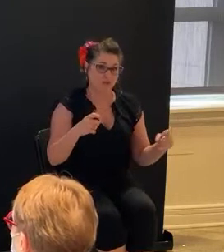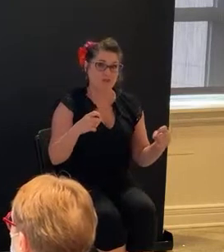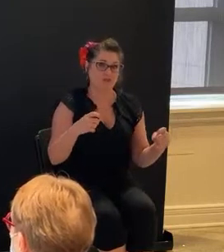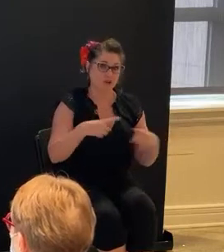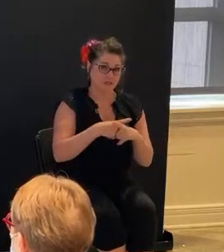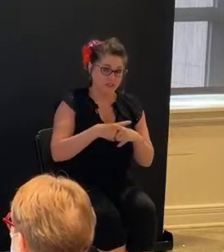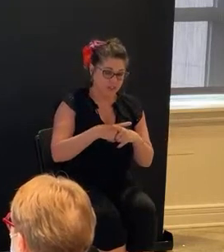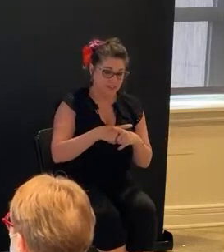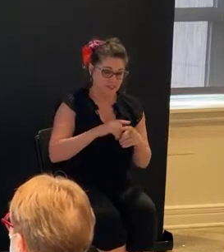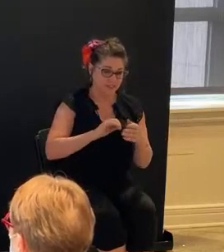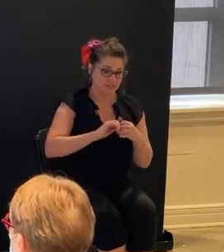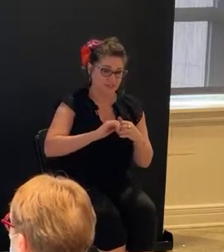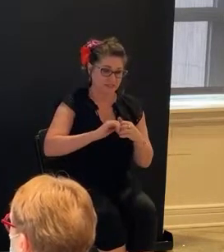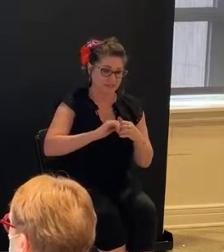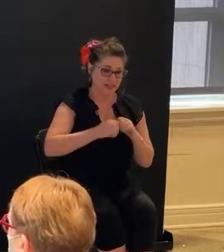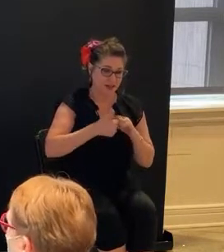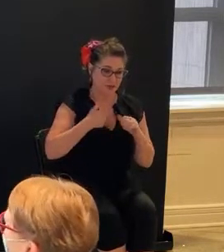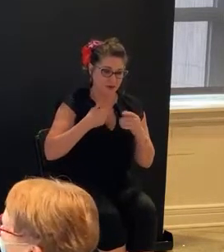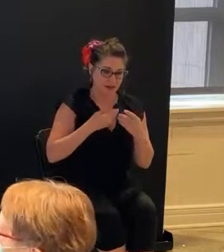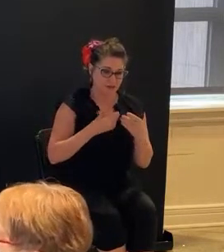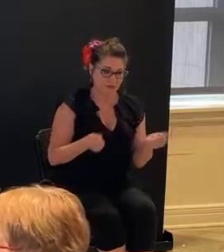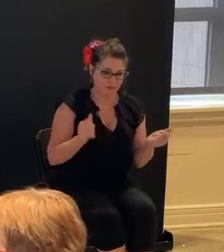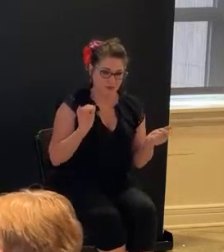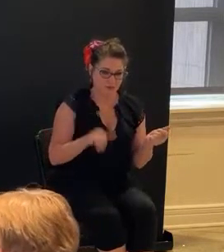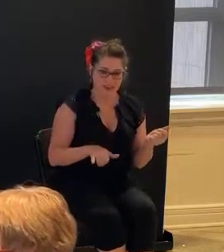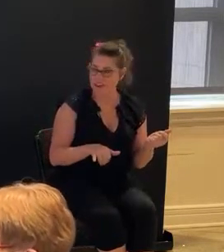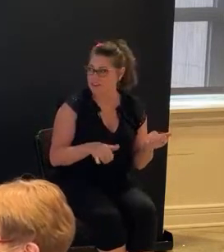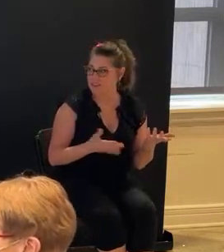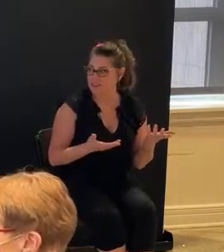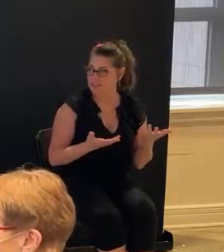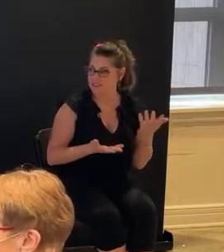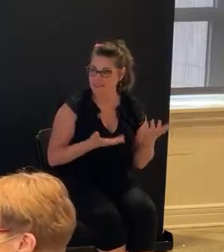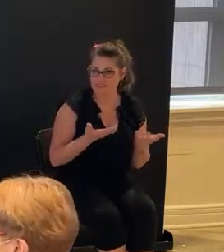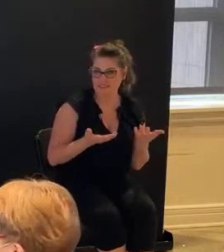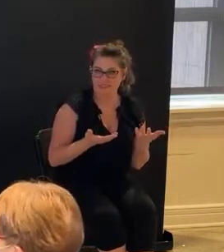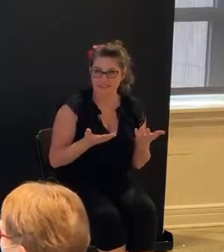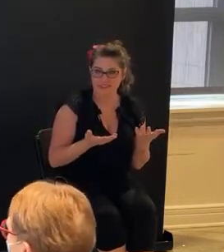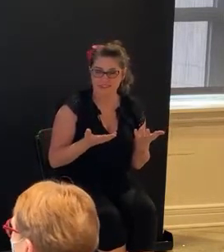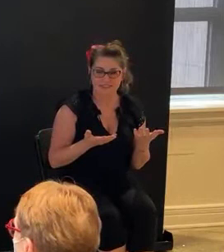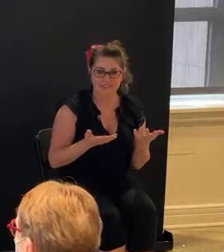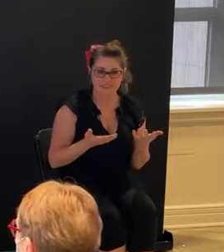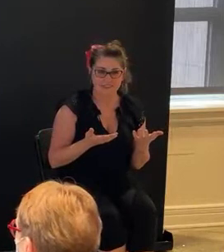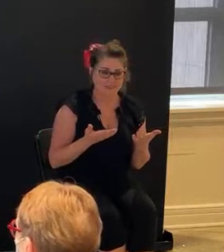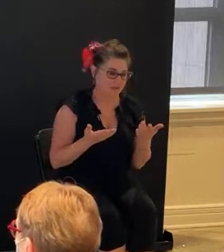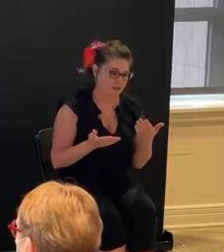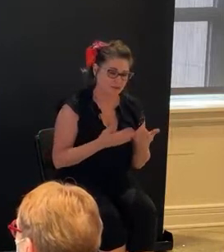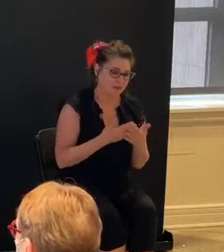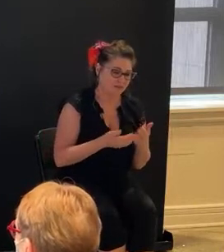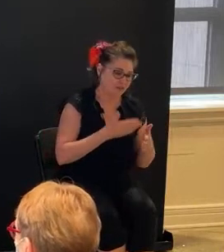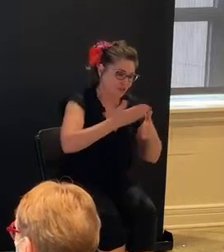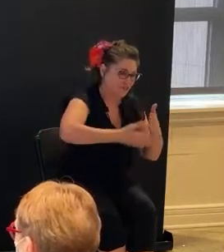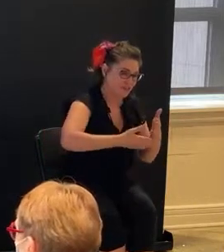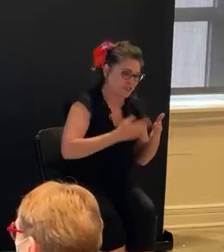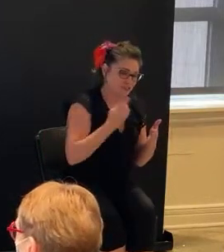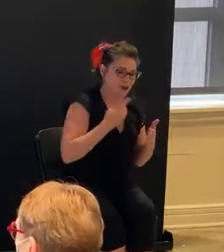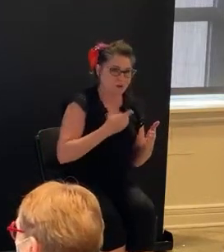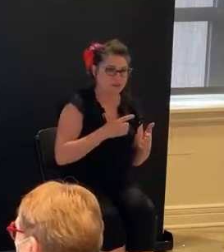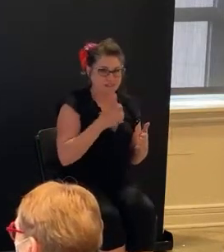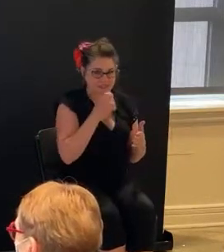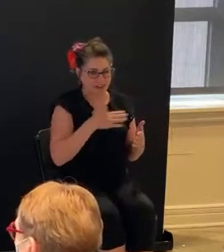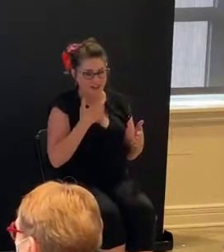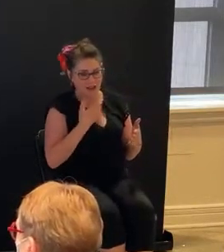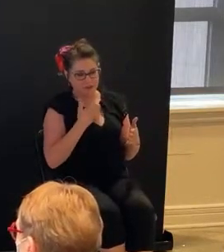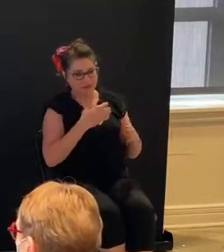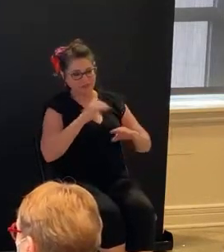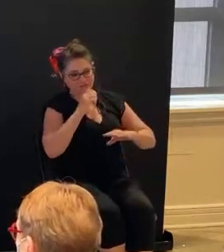do I resolve them, I have yet to. I mean, it's always, you know, you're done and you're always dissatisfied and you move on to the next and try to fix